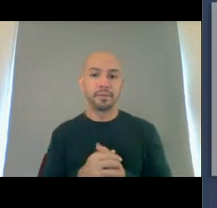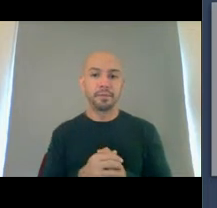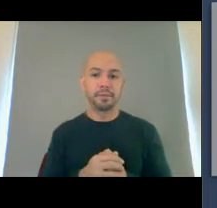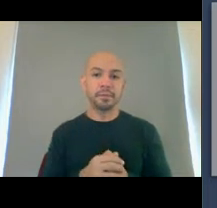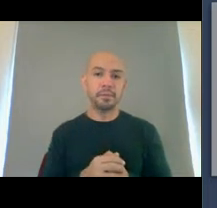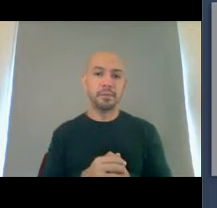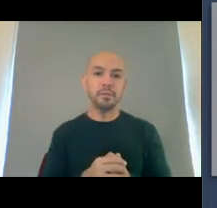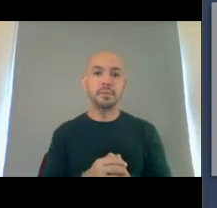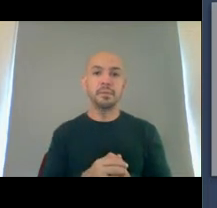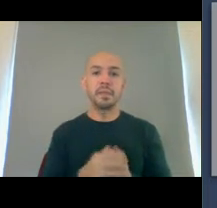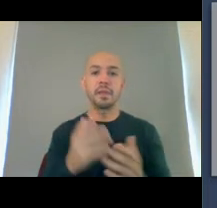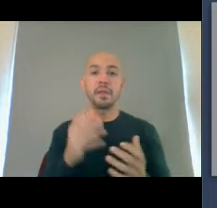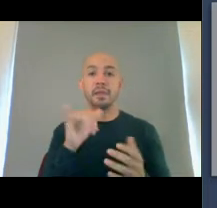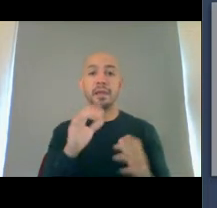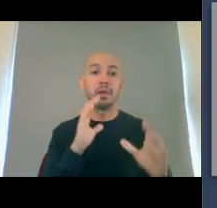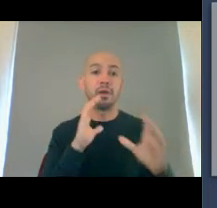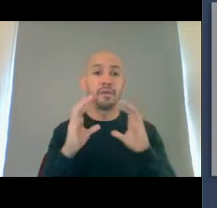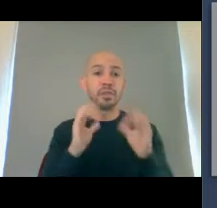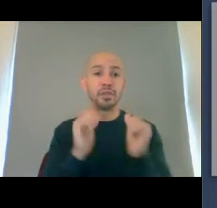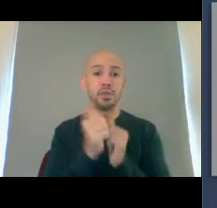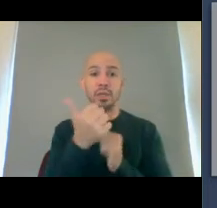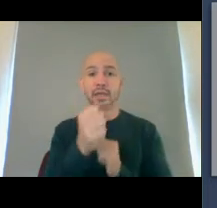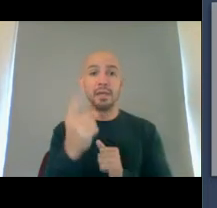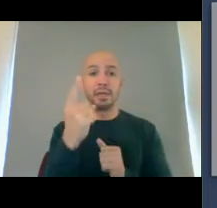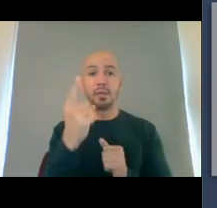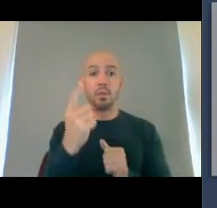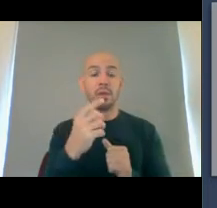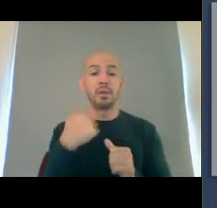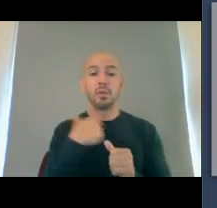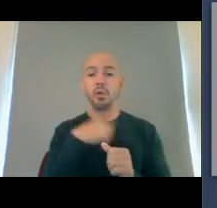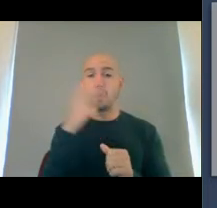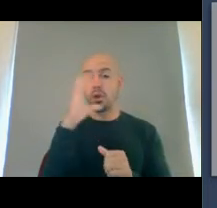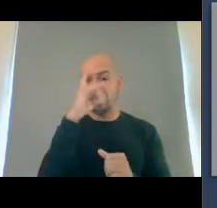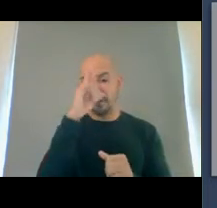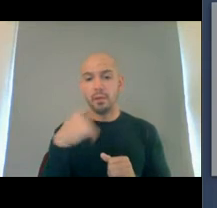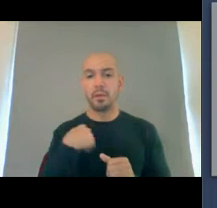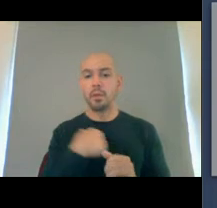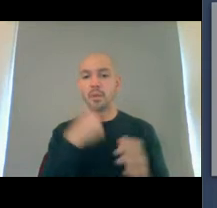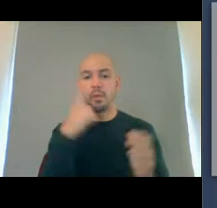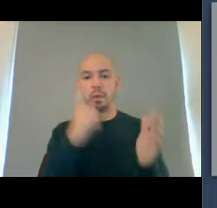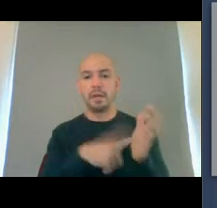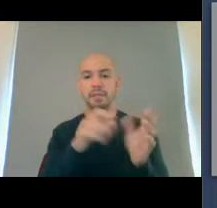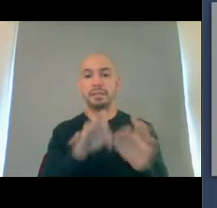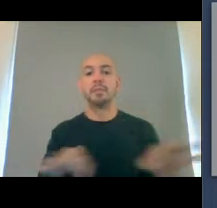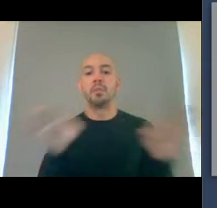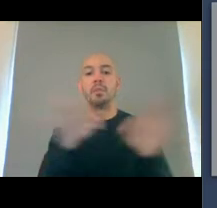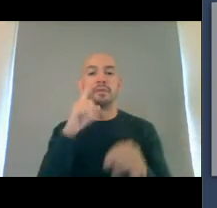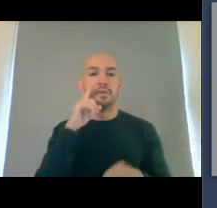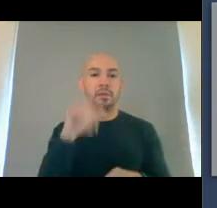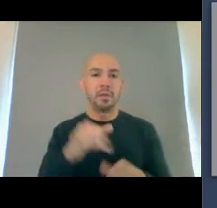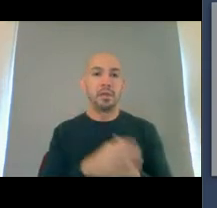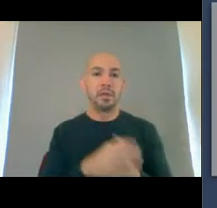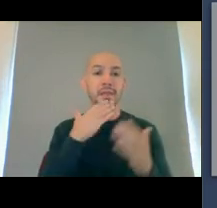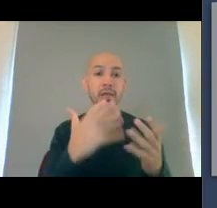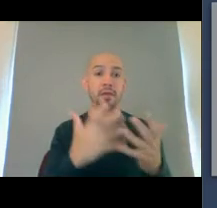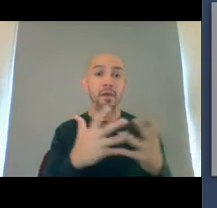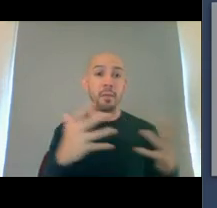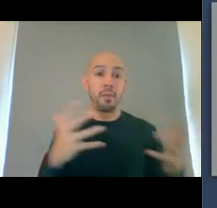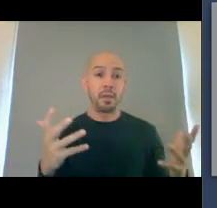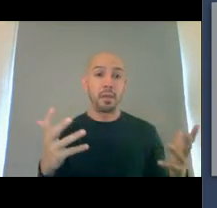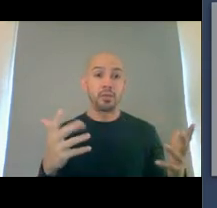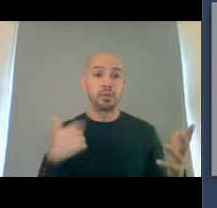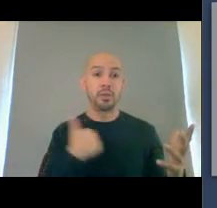conversations with anybody we are looking at that because we think that we recognize the importance of that thank you very much because we